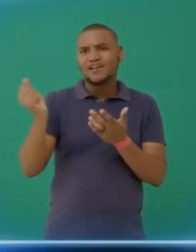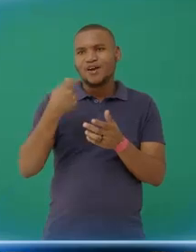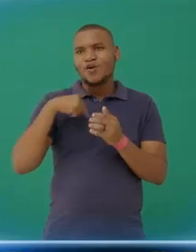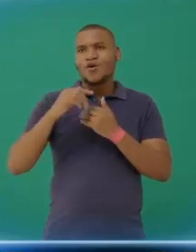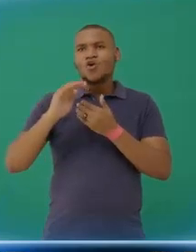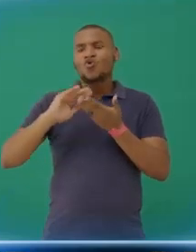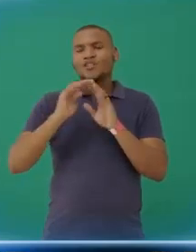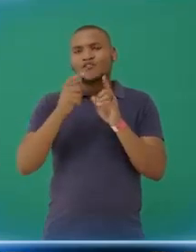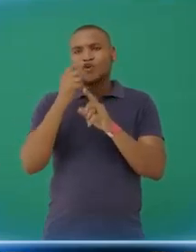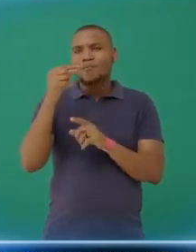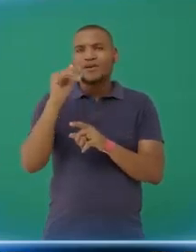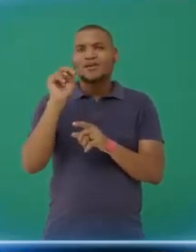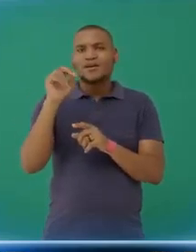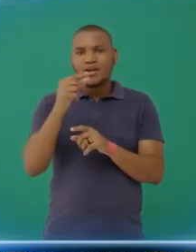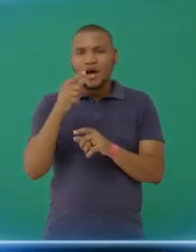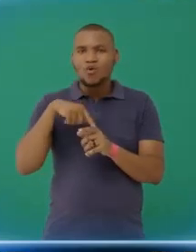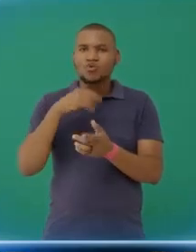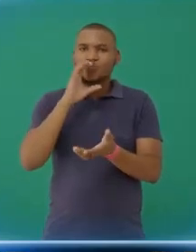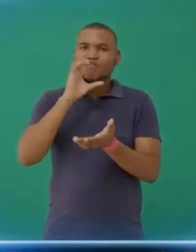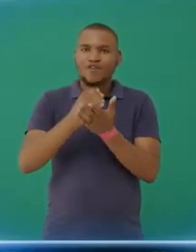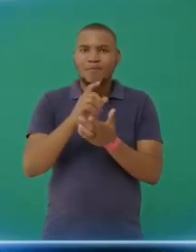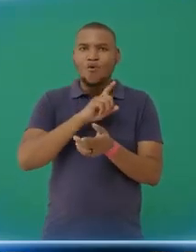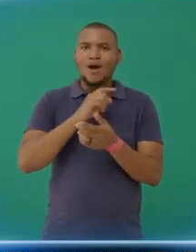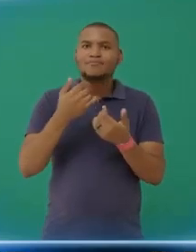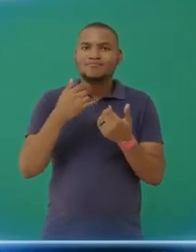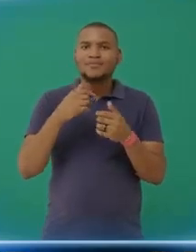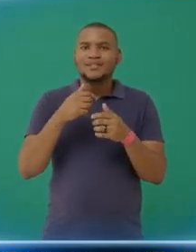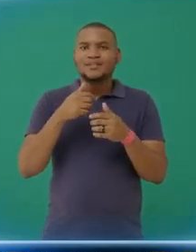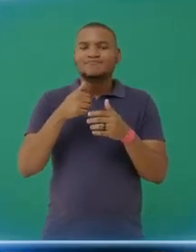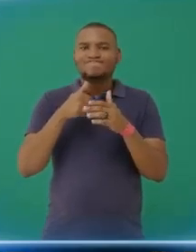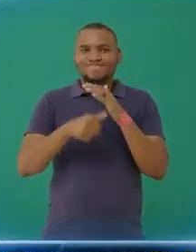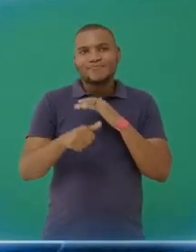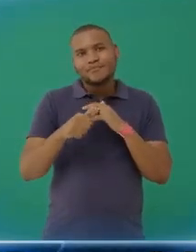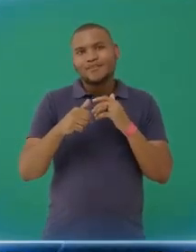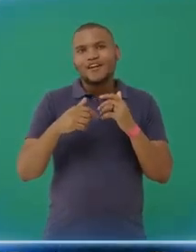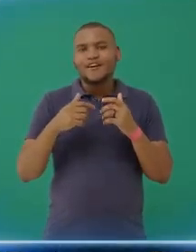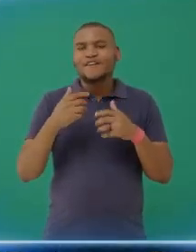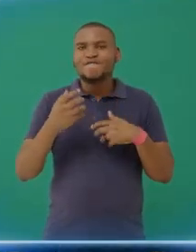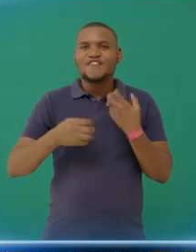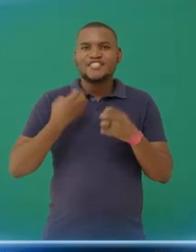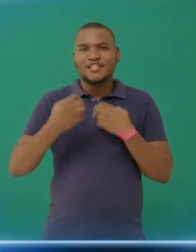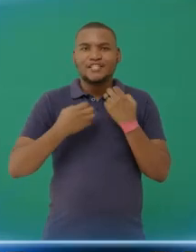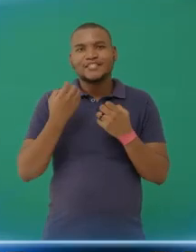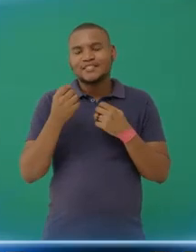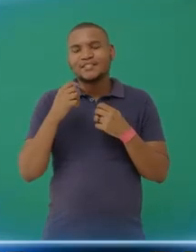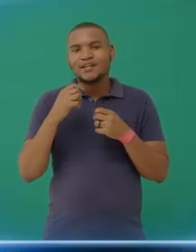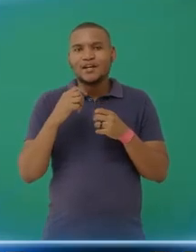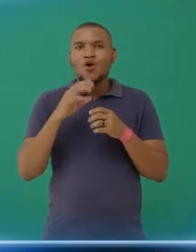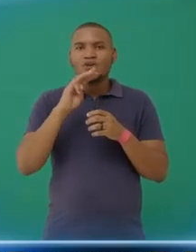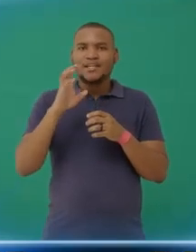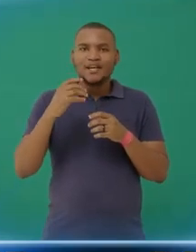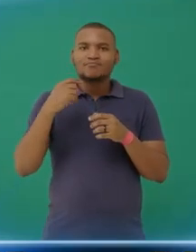question. I want to also confirm why I'm deeply frustrated about this particular issue. The Western Cape regularly contributes to